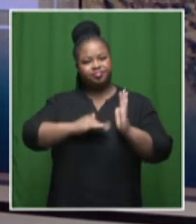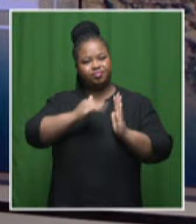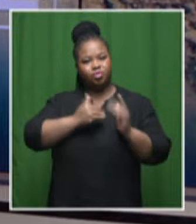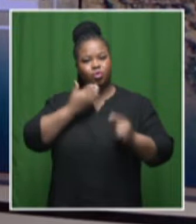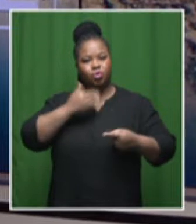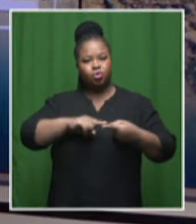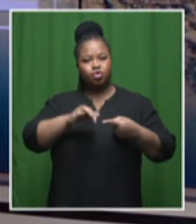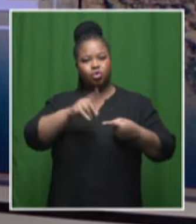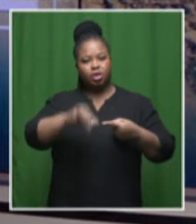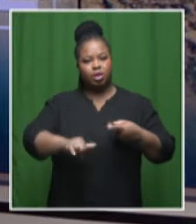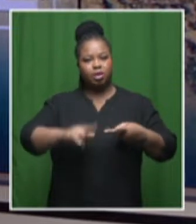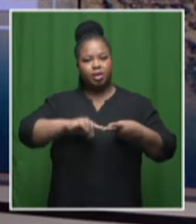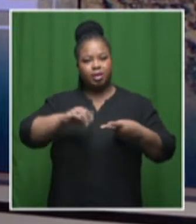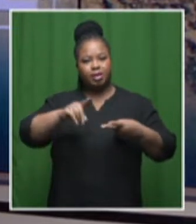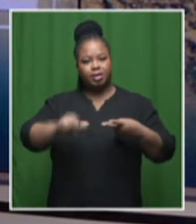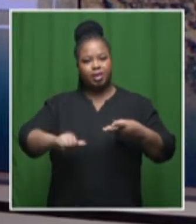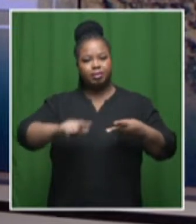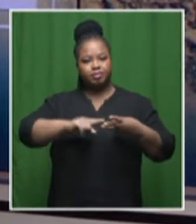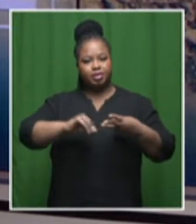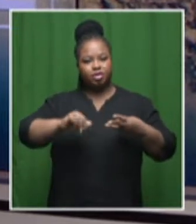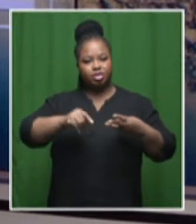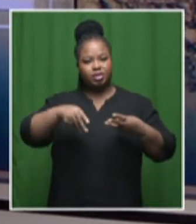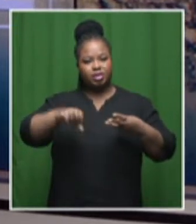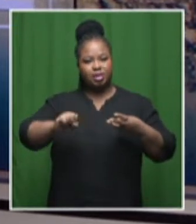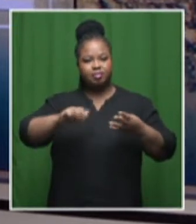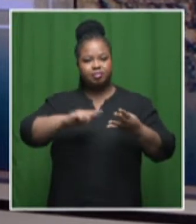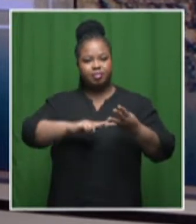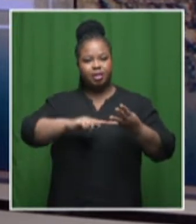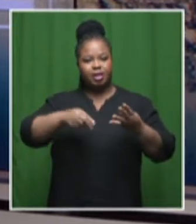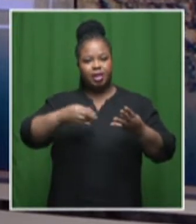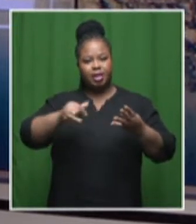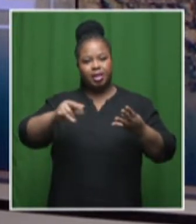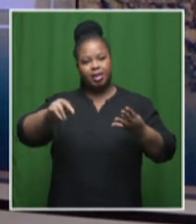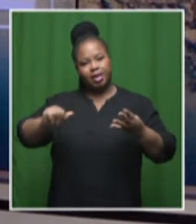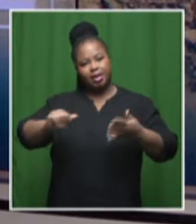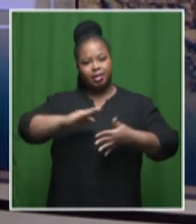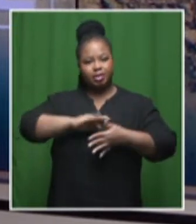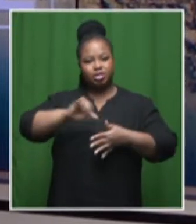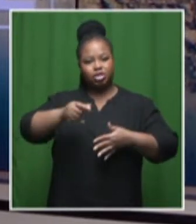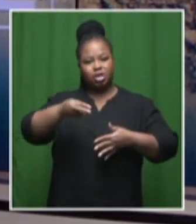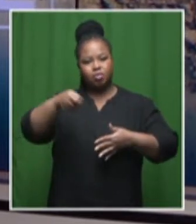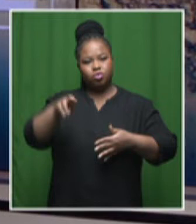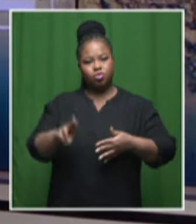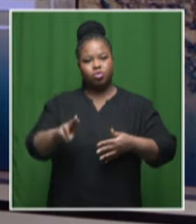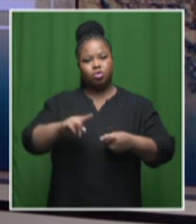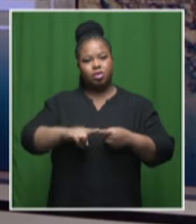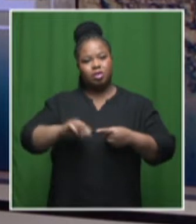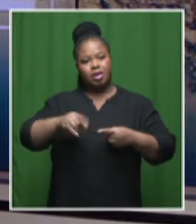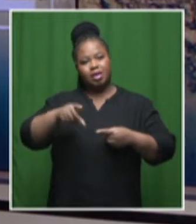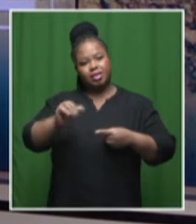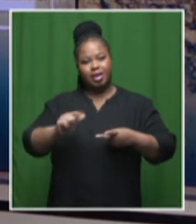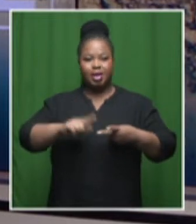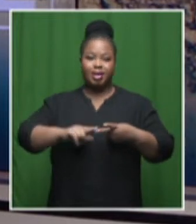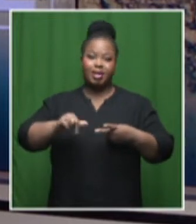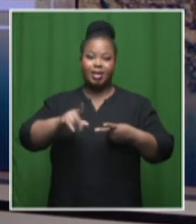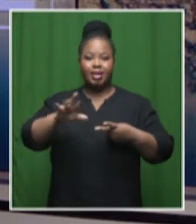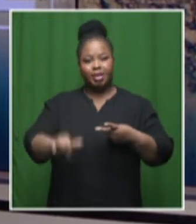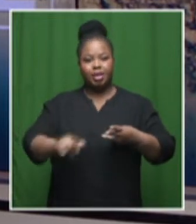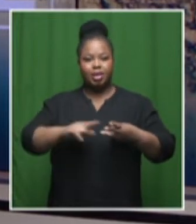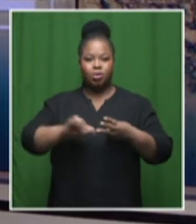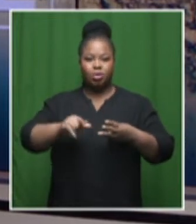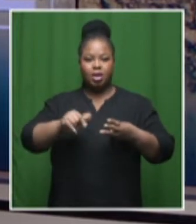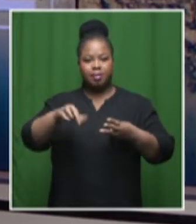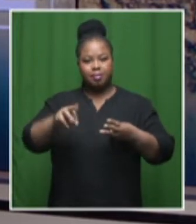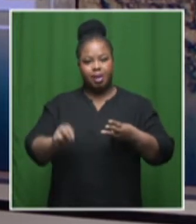Bieber, Ayanda, Teresa Firmino, Helena Uambembe, Jabu Nadia Newman, Kelly Johnson, Lulama